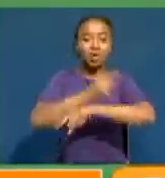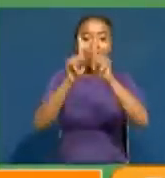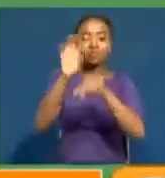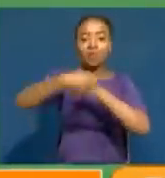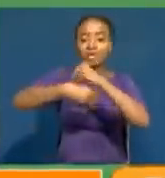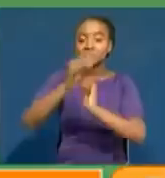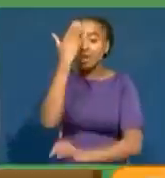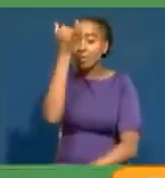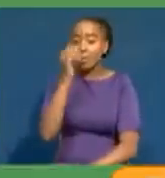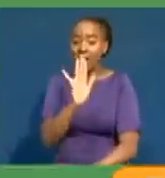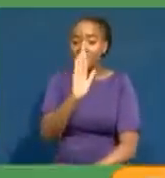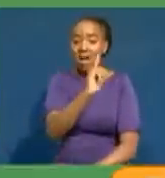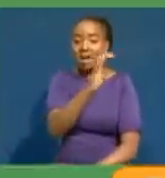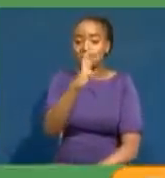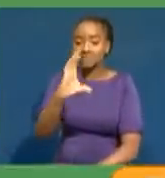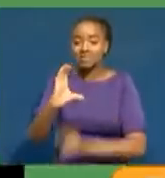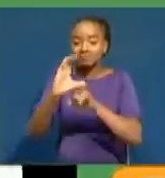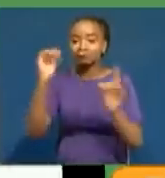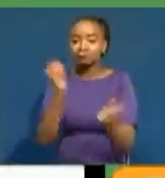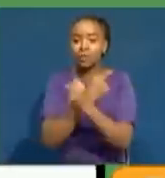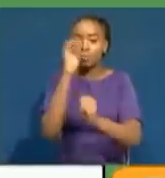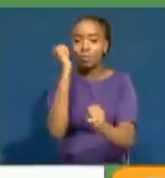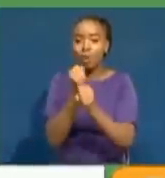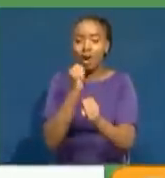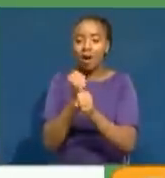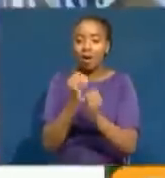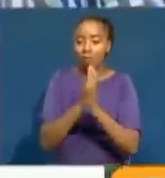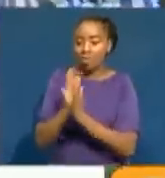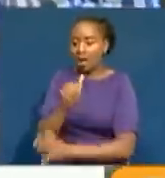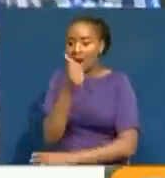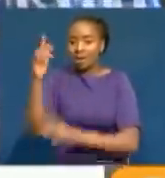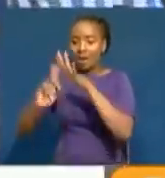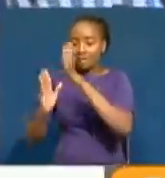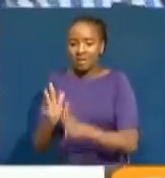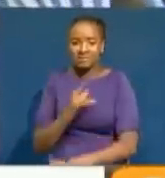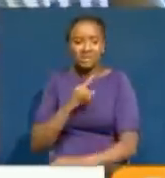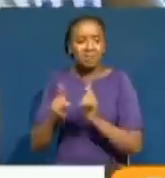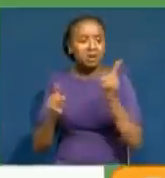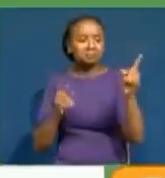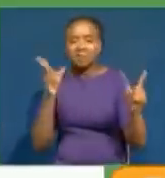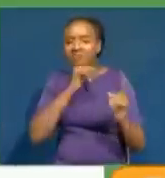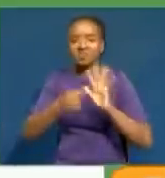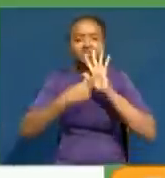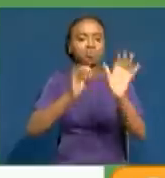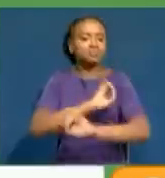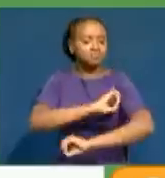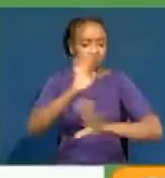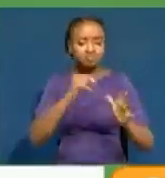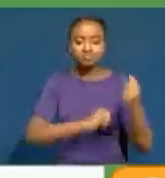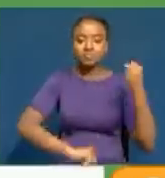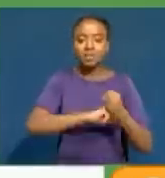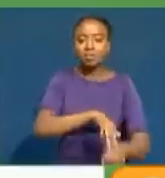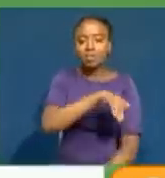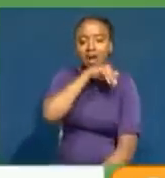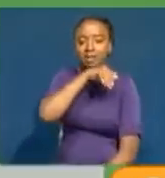the IEBC cannot work with ministers who have clearly taken sides. I want to suggest